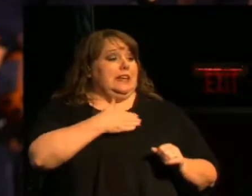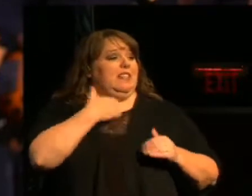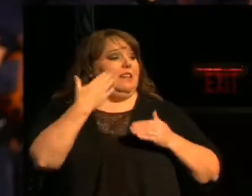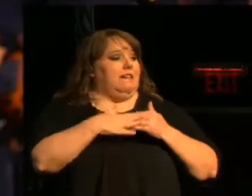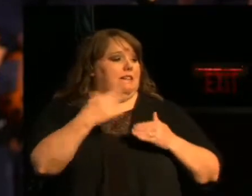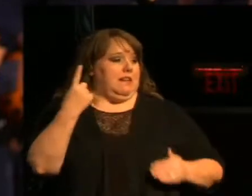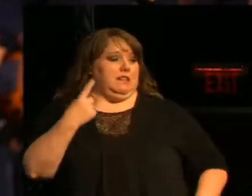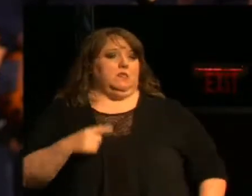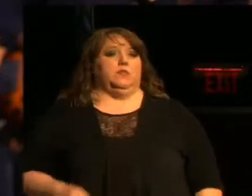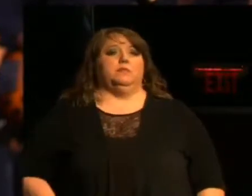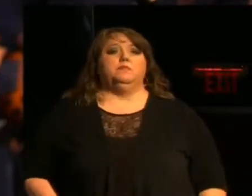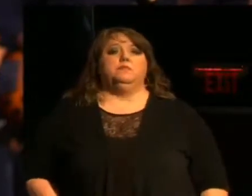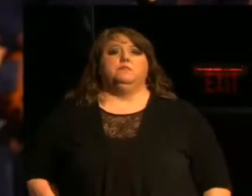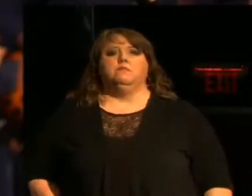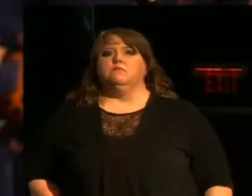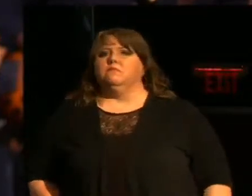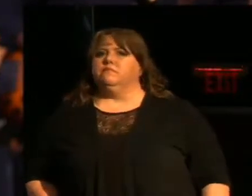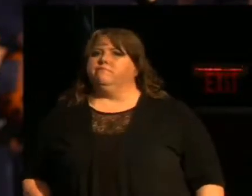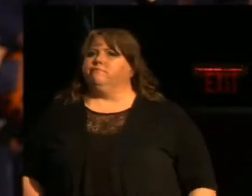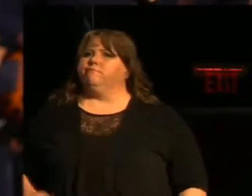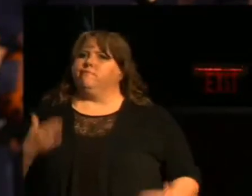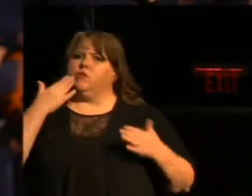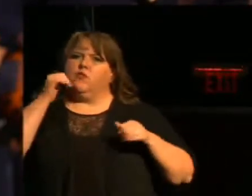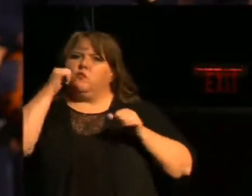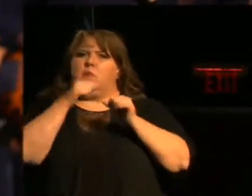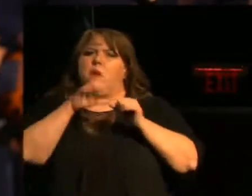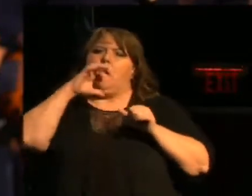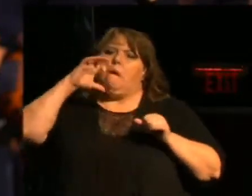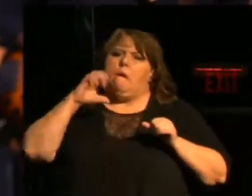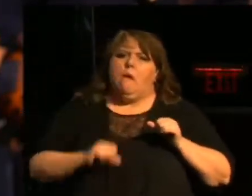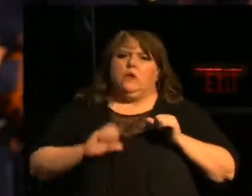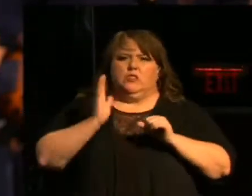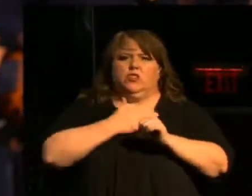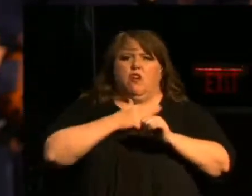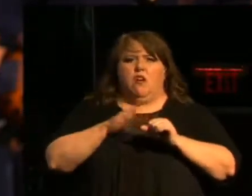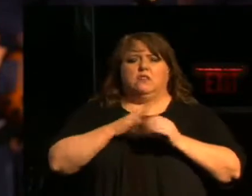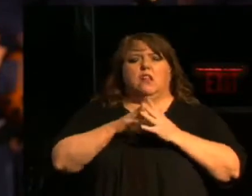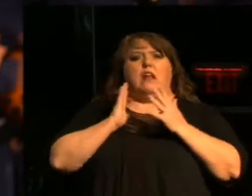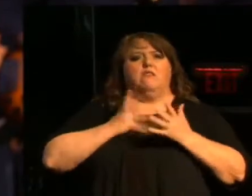it was over. It was no lie. It was huge. And that really is true.